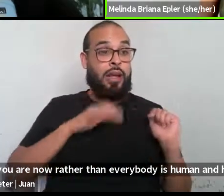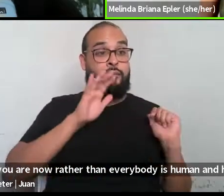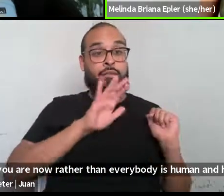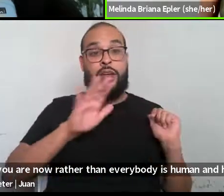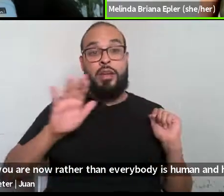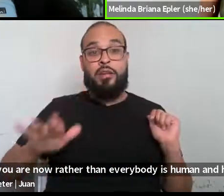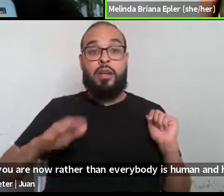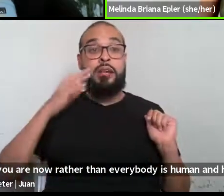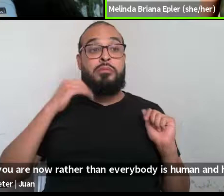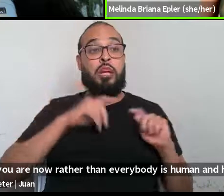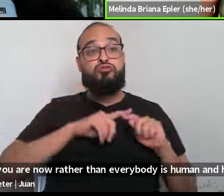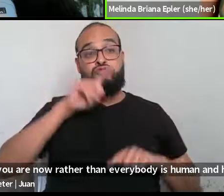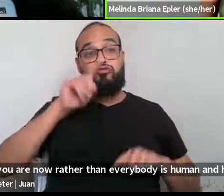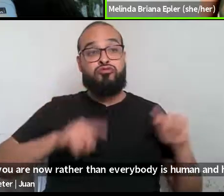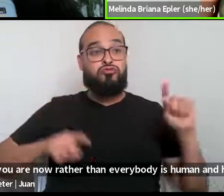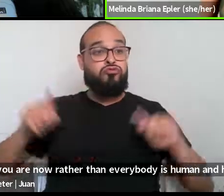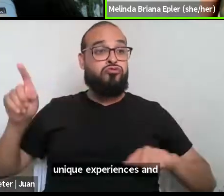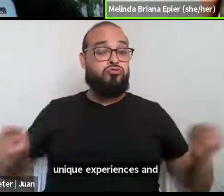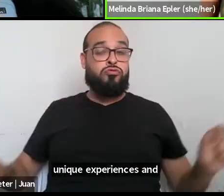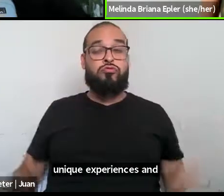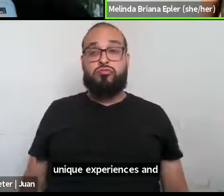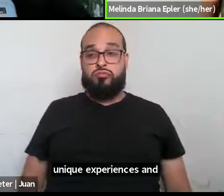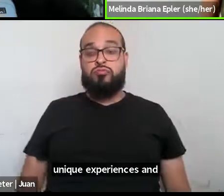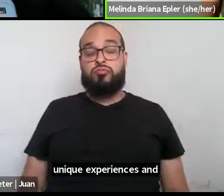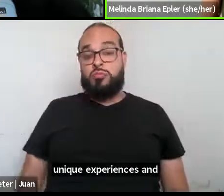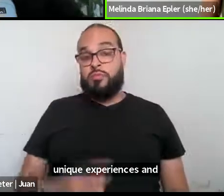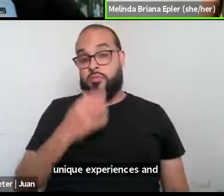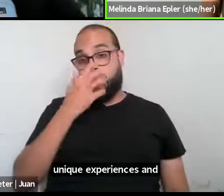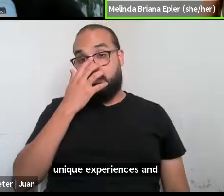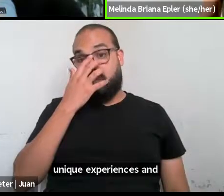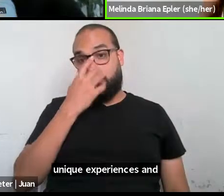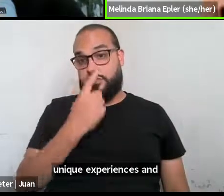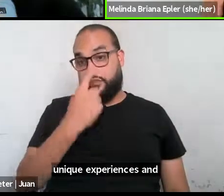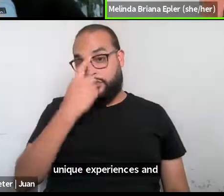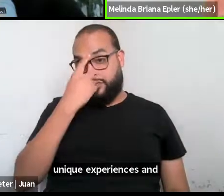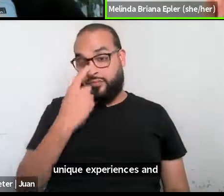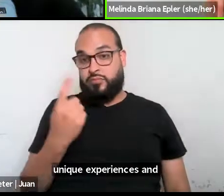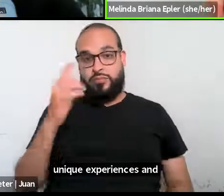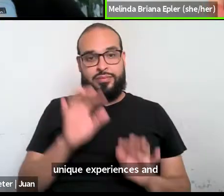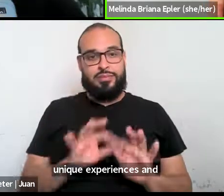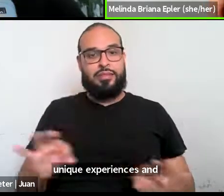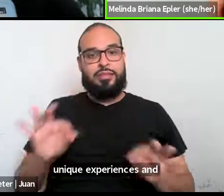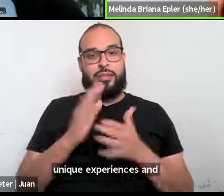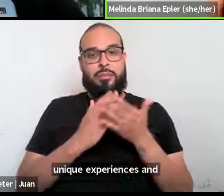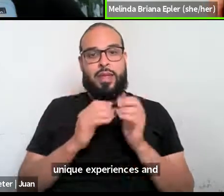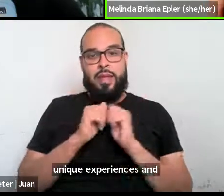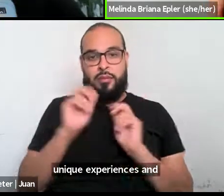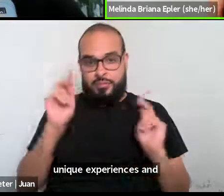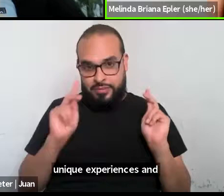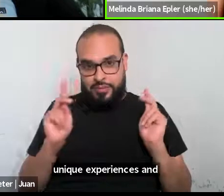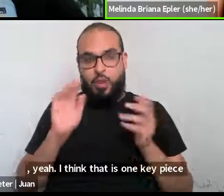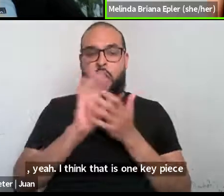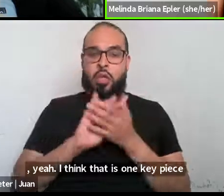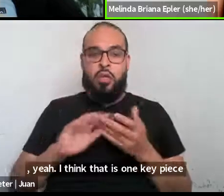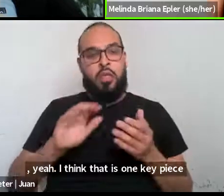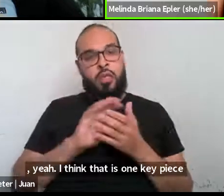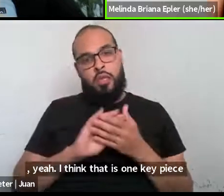and yeah, so I think that is one key piece, is the way that we tell stories so